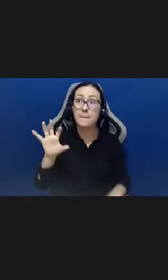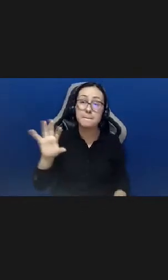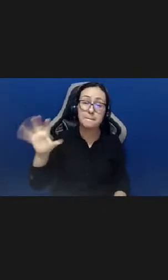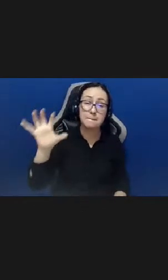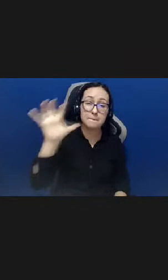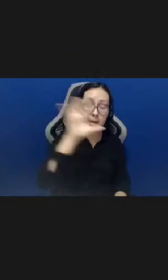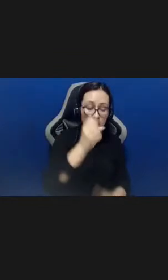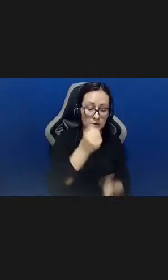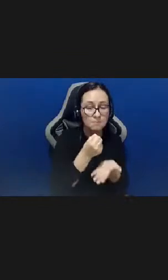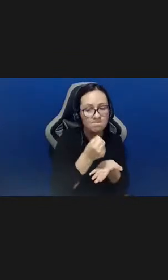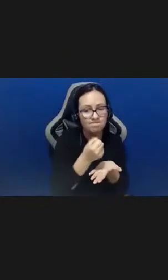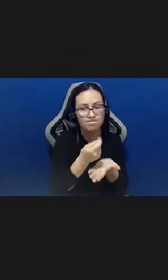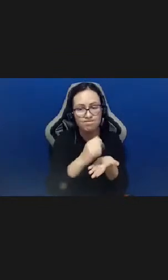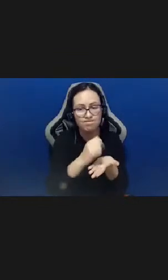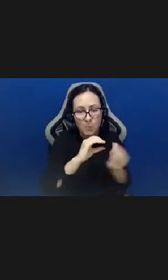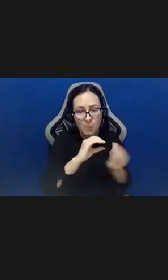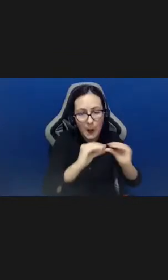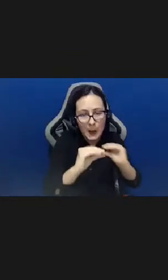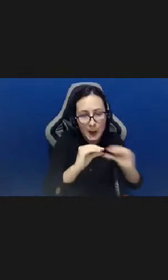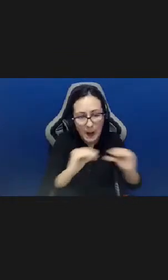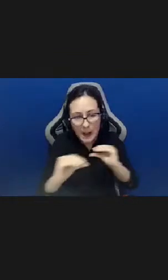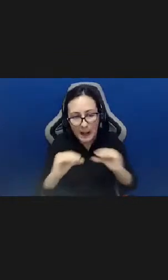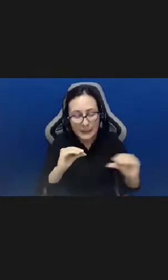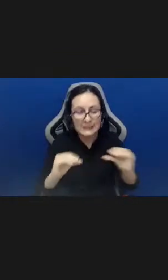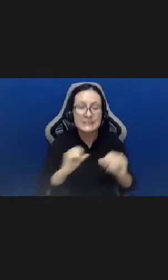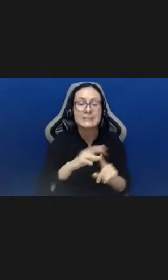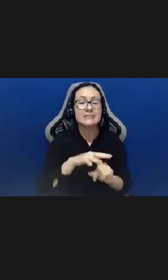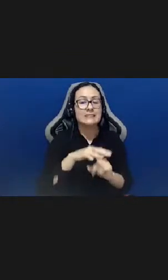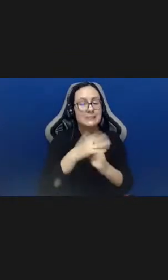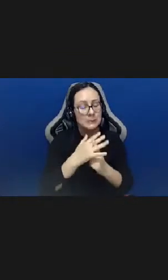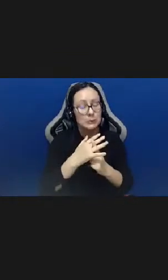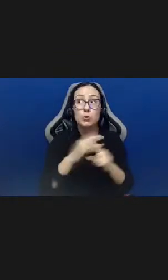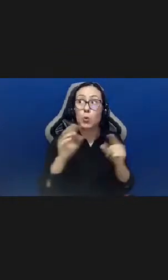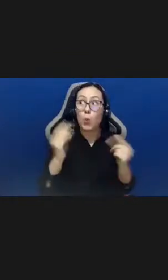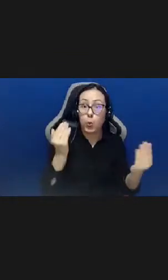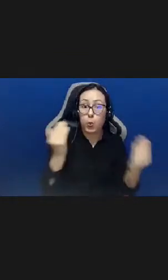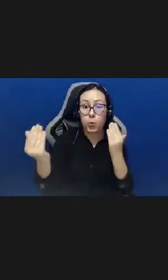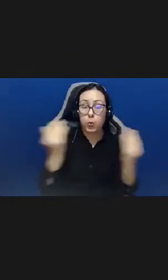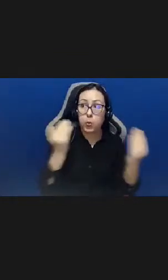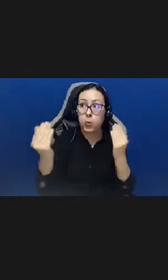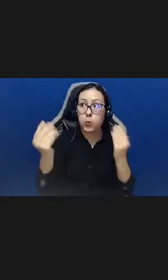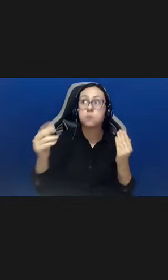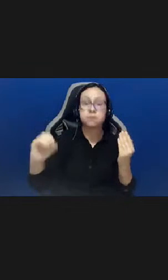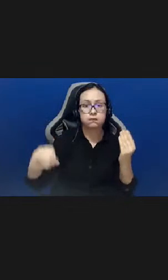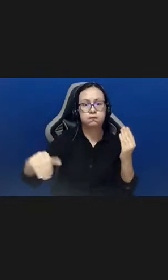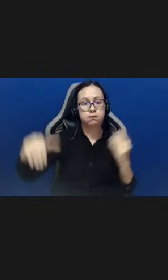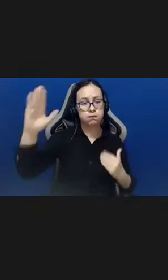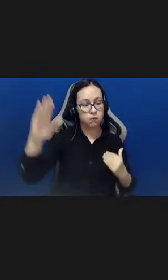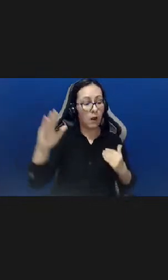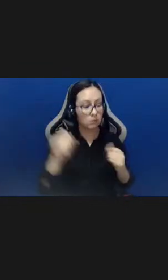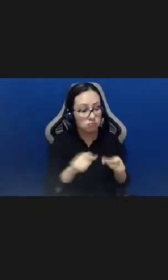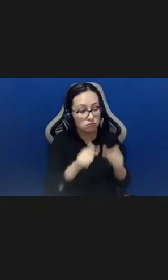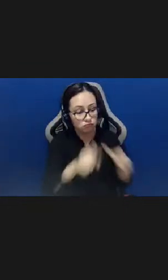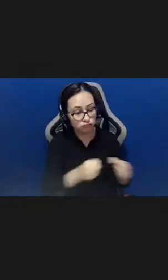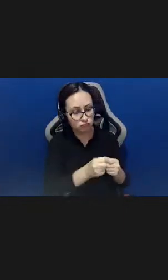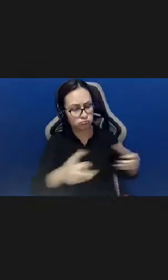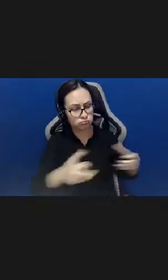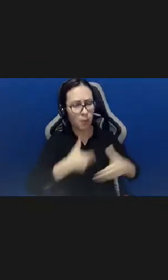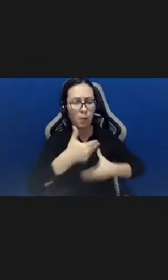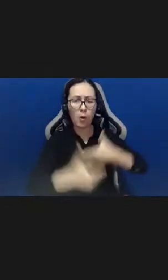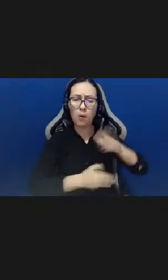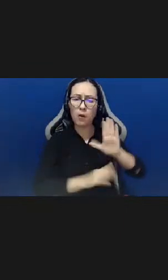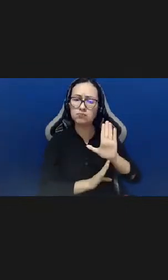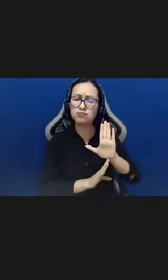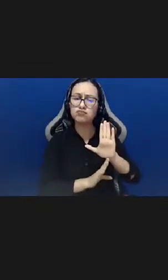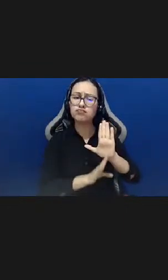we will not see, unfortunately, the population going back to normal because of the destruction of their livelihoods